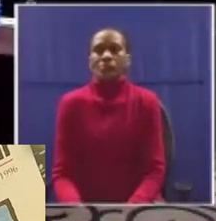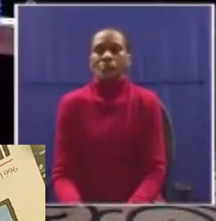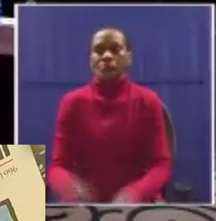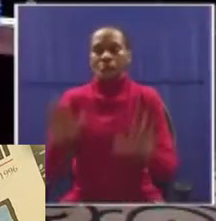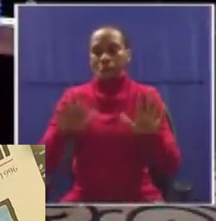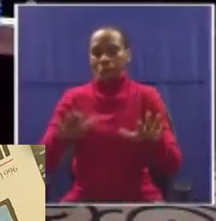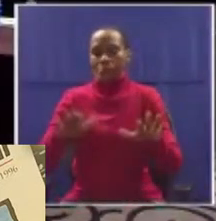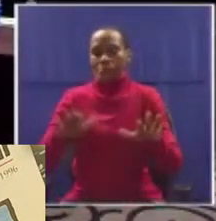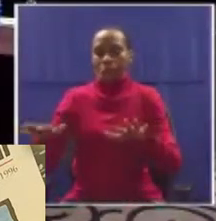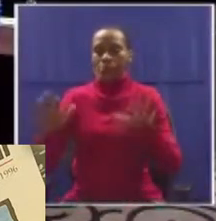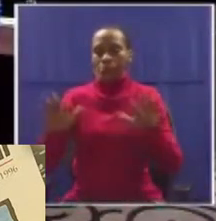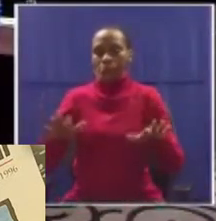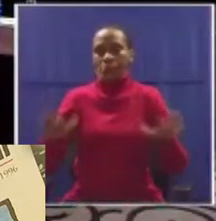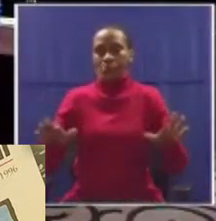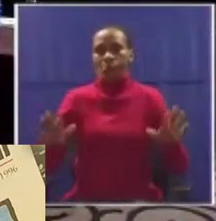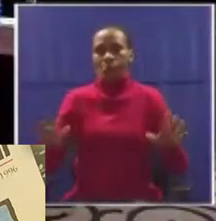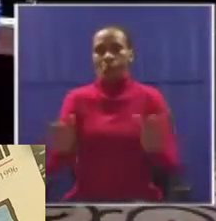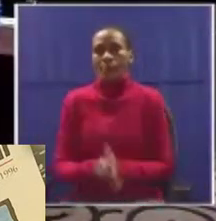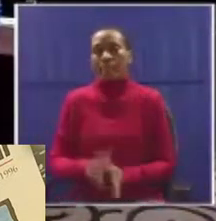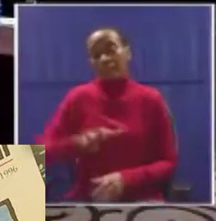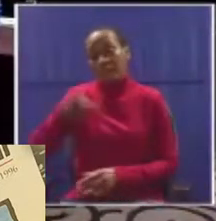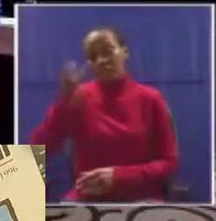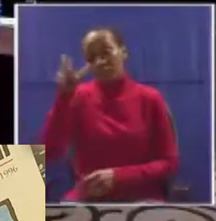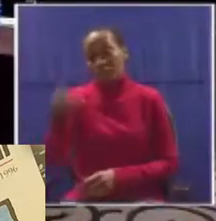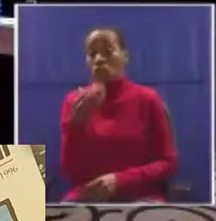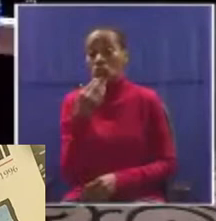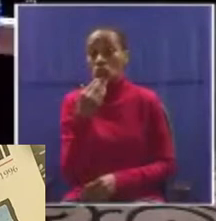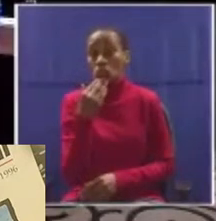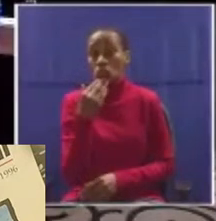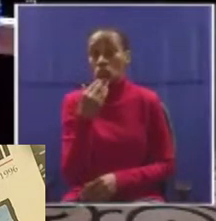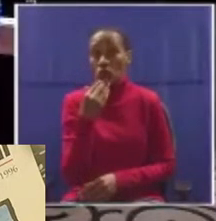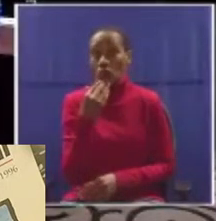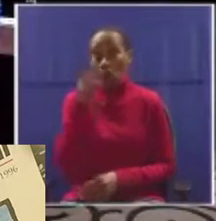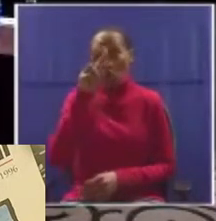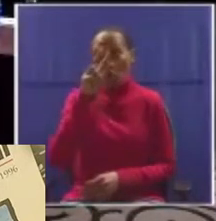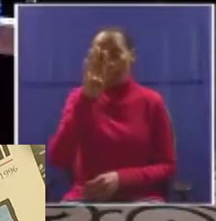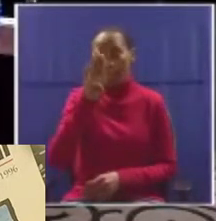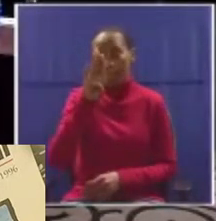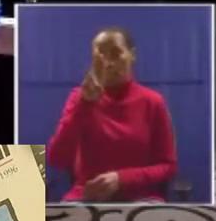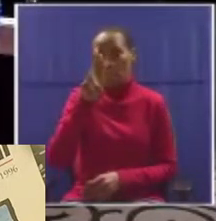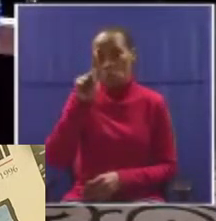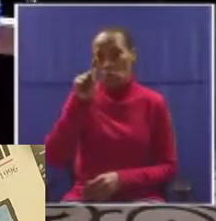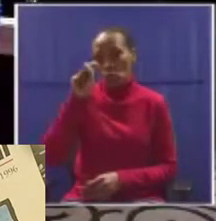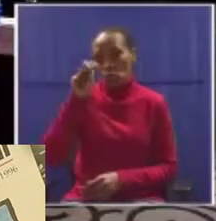for honorable members the next speaker is the honorable